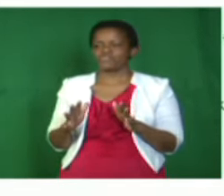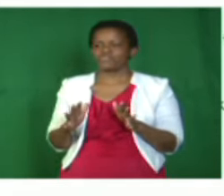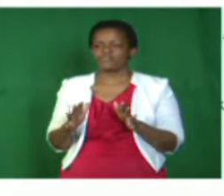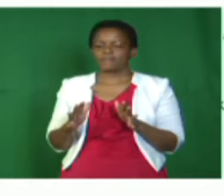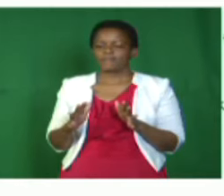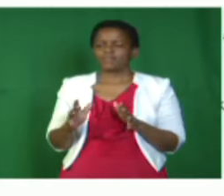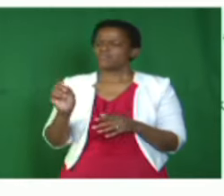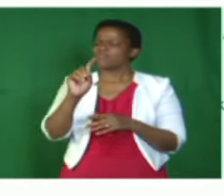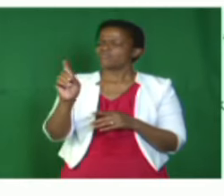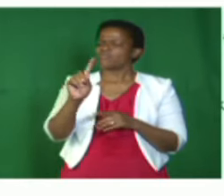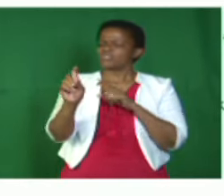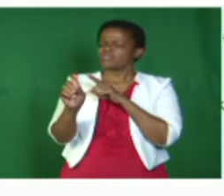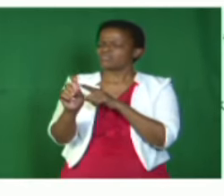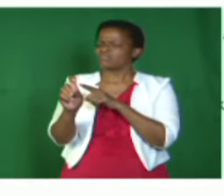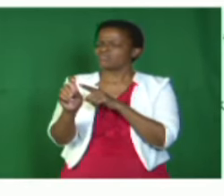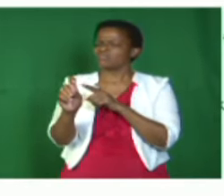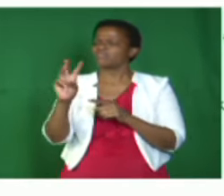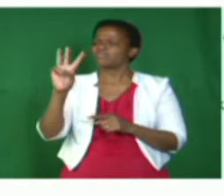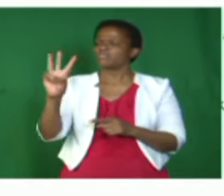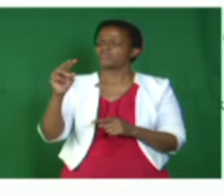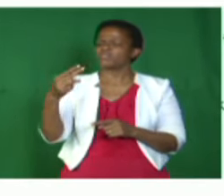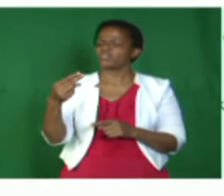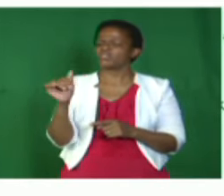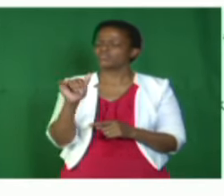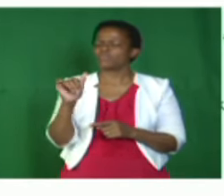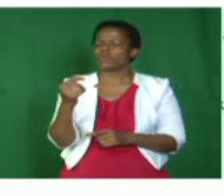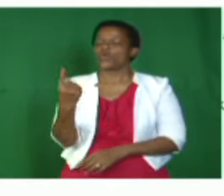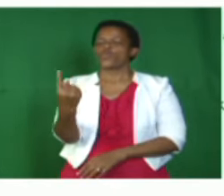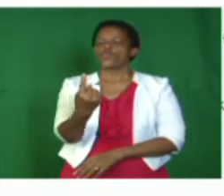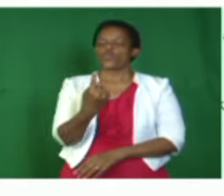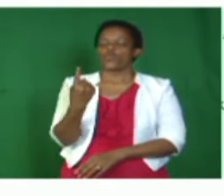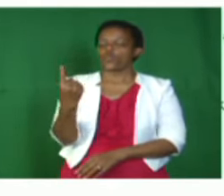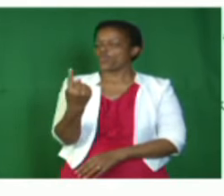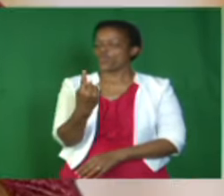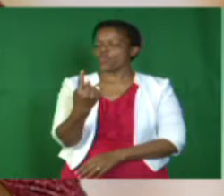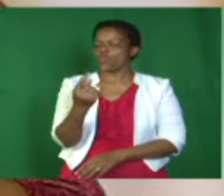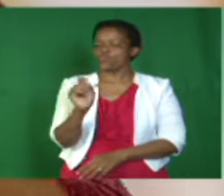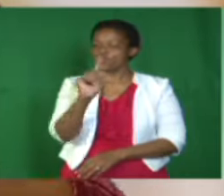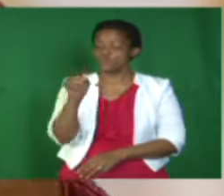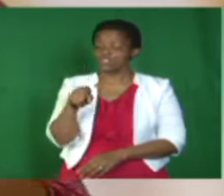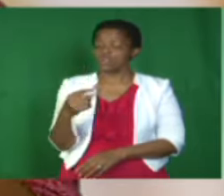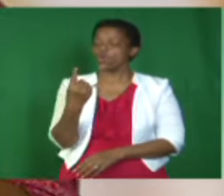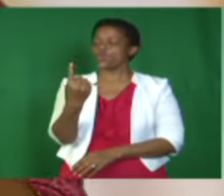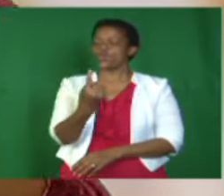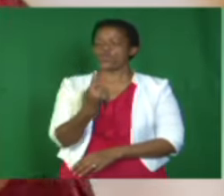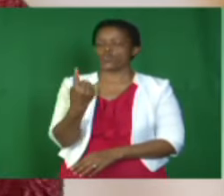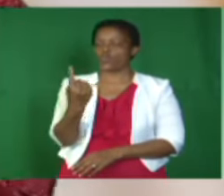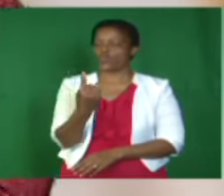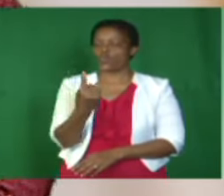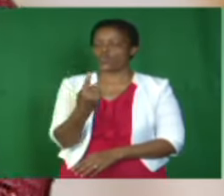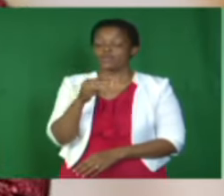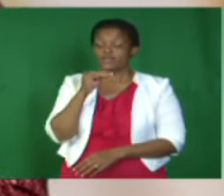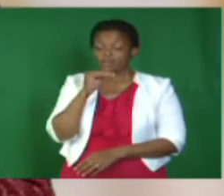Questions that will come and ask who. These are questions that actually require you to look or